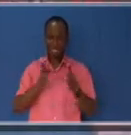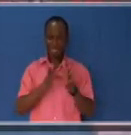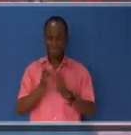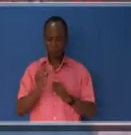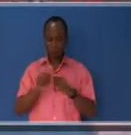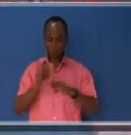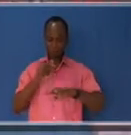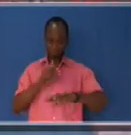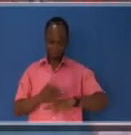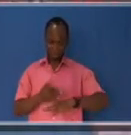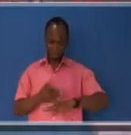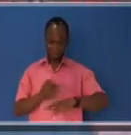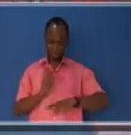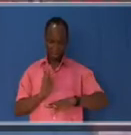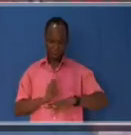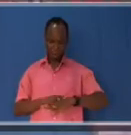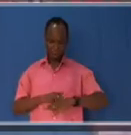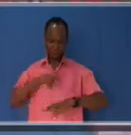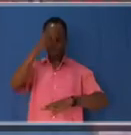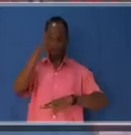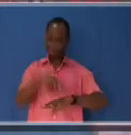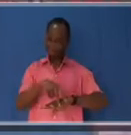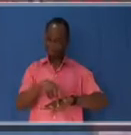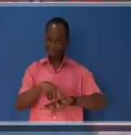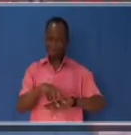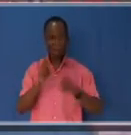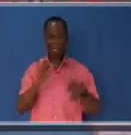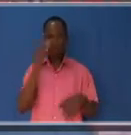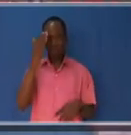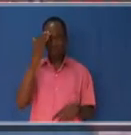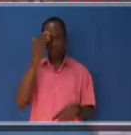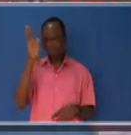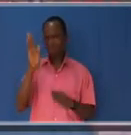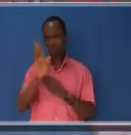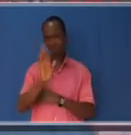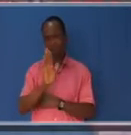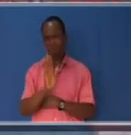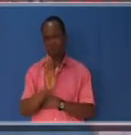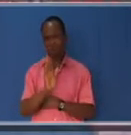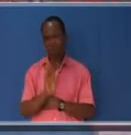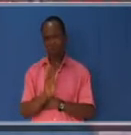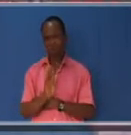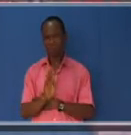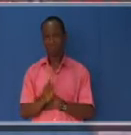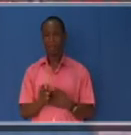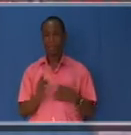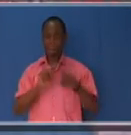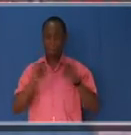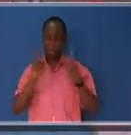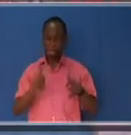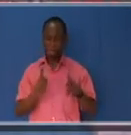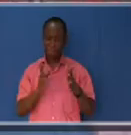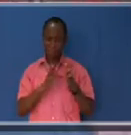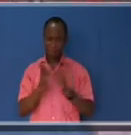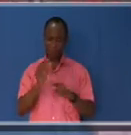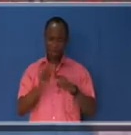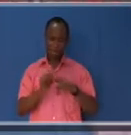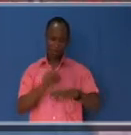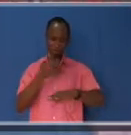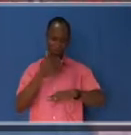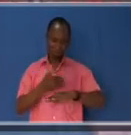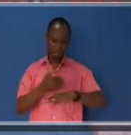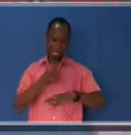Christ. He says, you do not have God. But then he says, if you abide in the doctrine of Christ, you